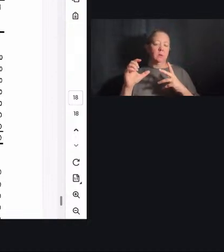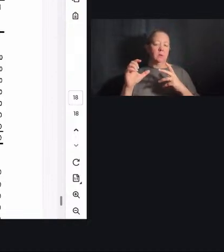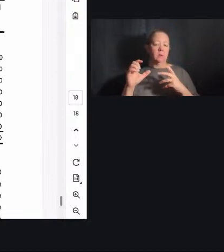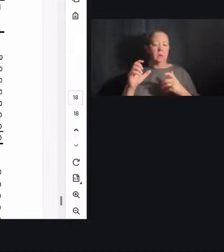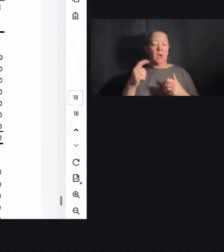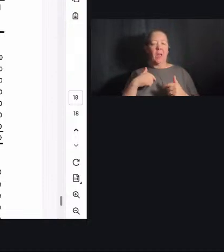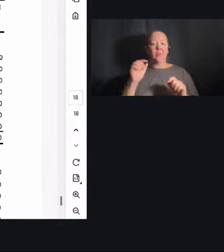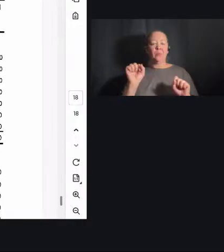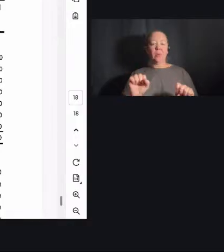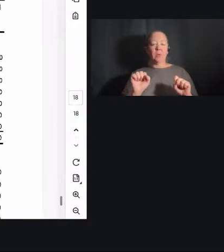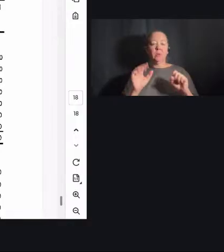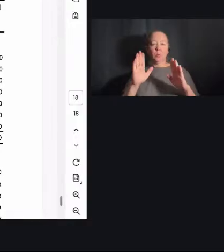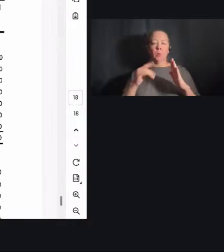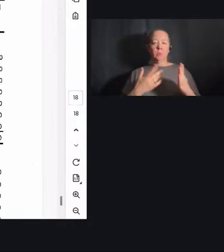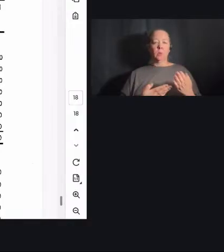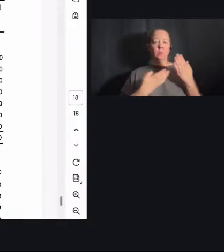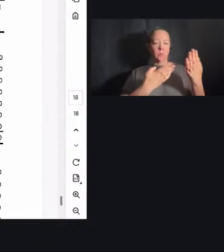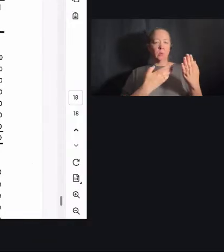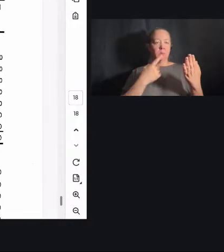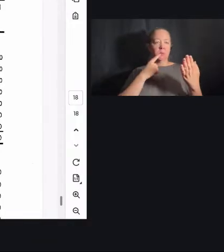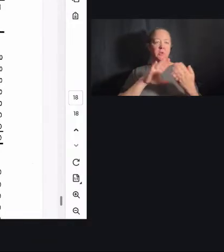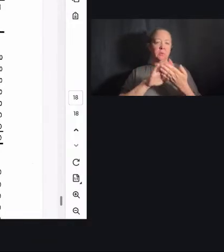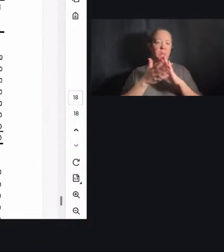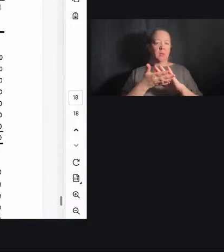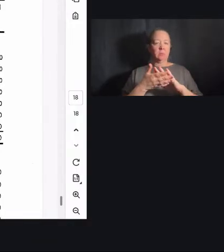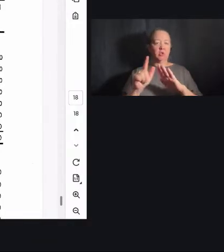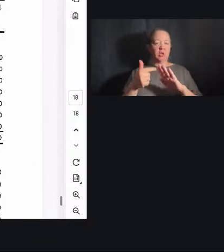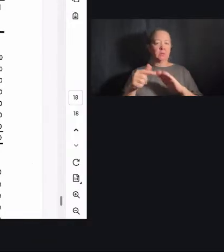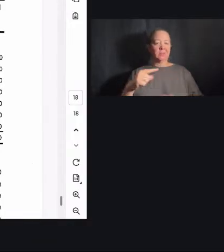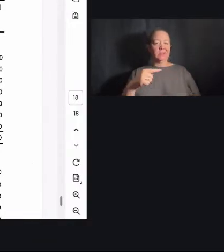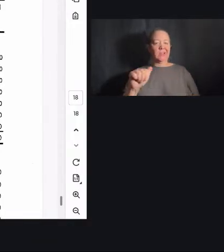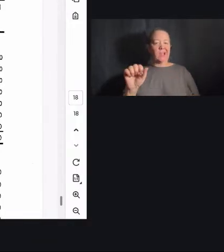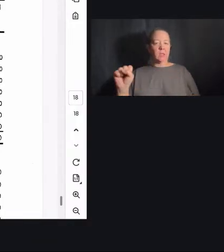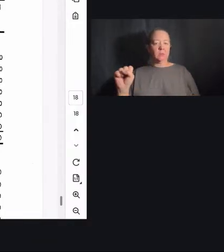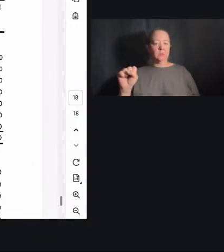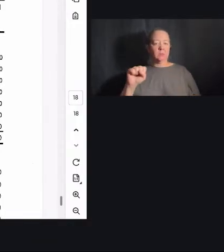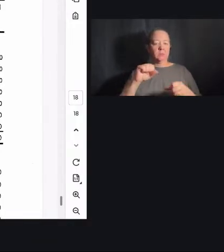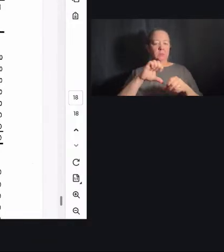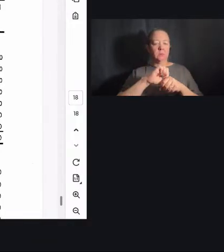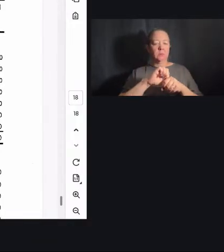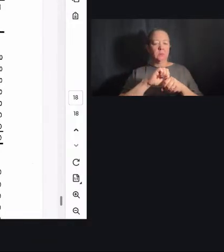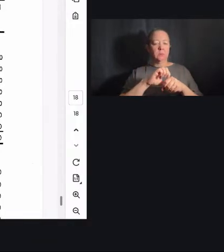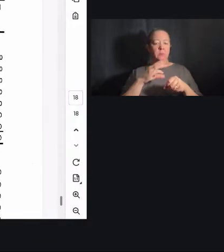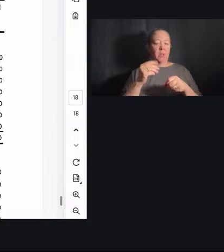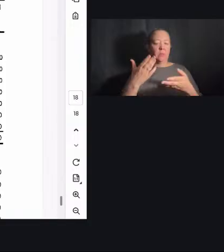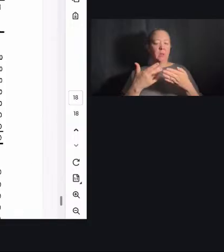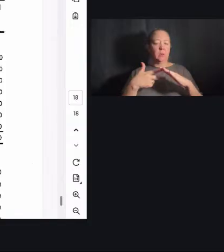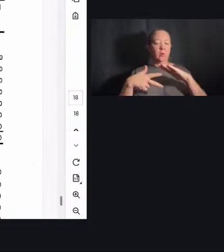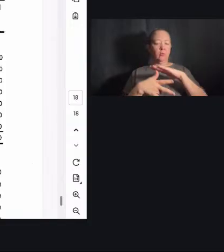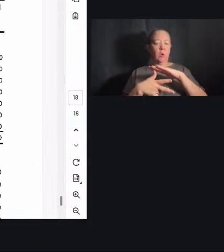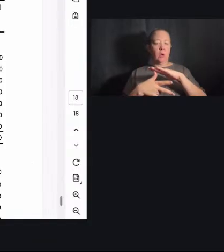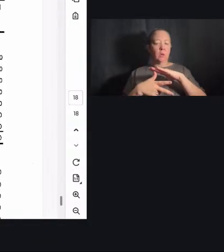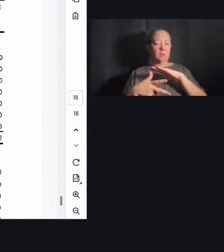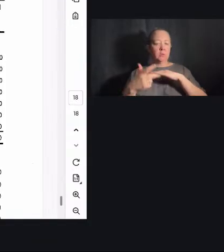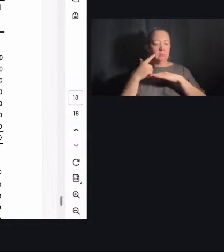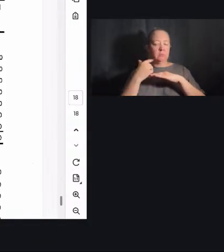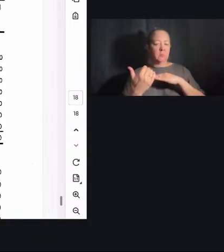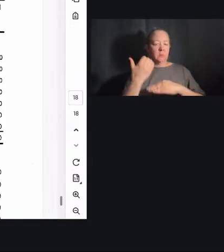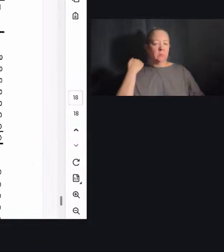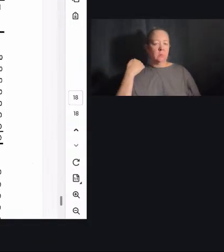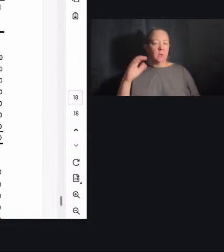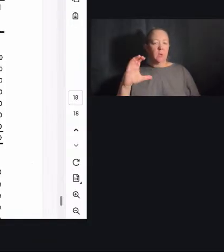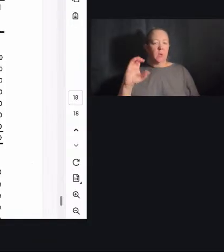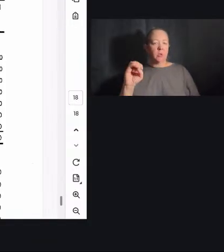propose changing that line item, just gas, and put the oil and grease in the garage consumables. But I would, though,